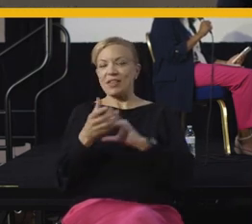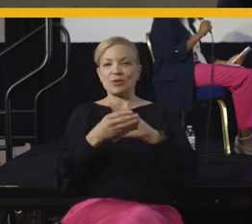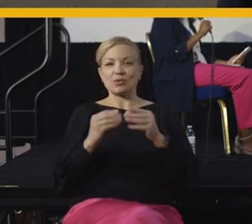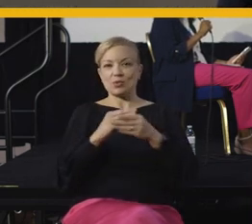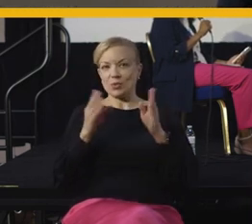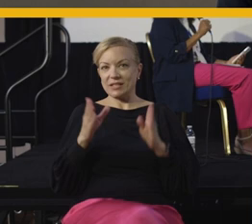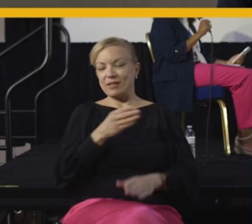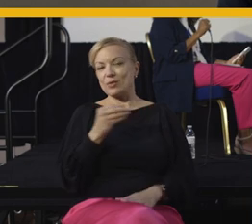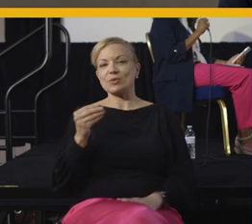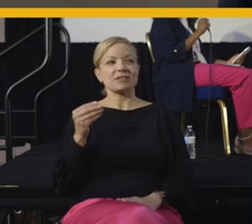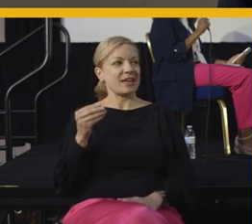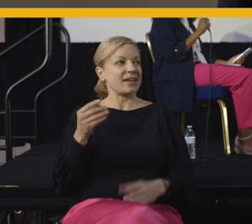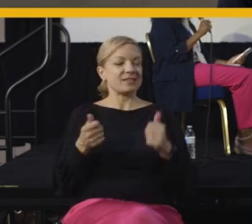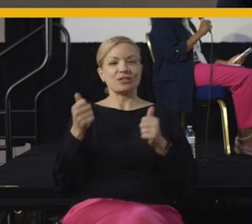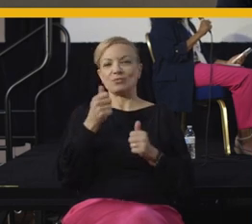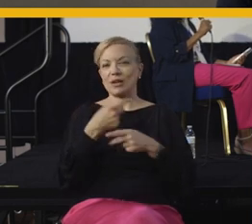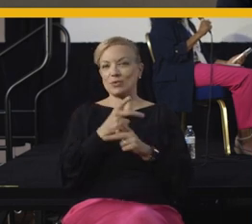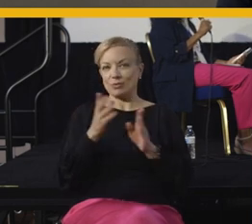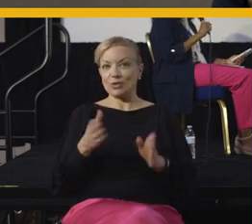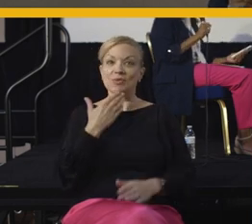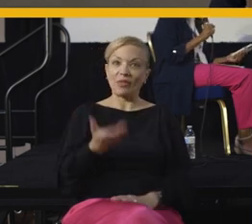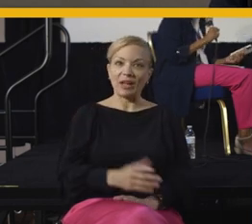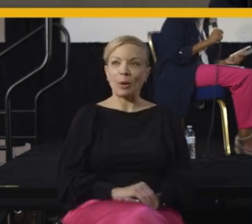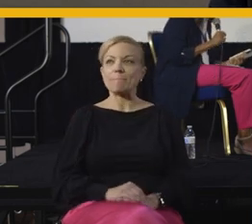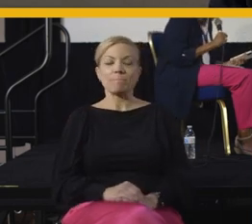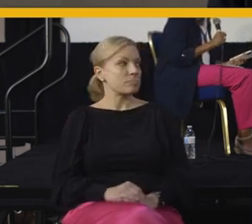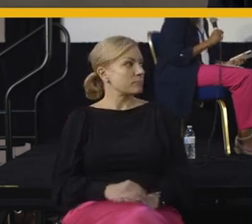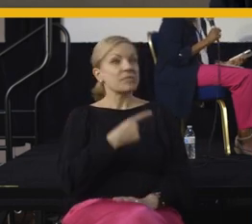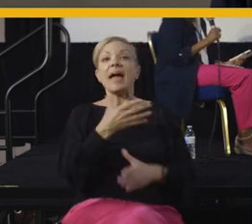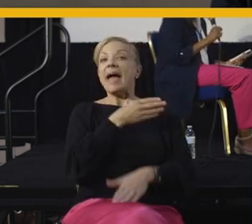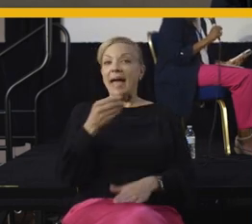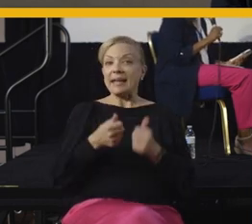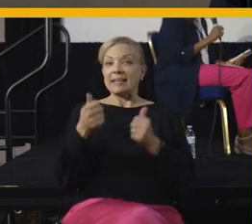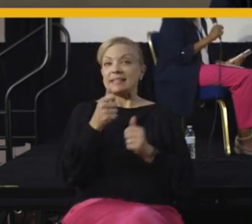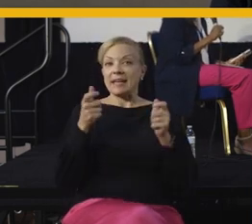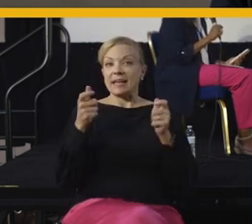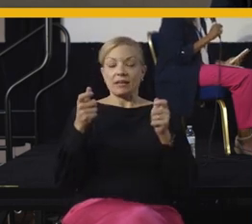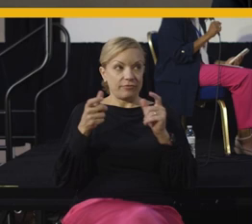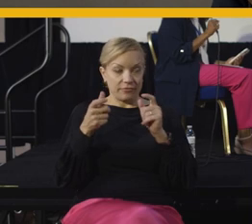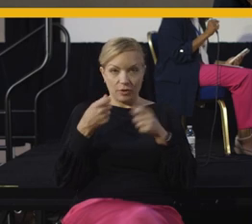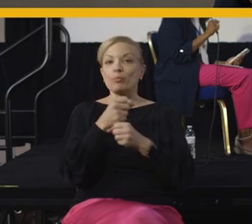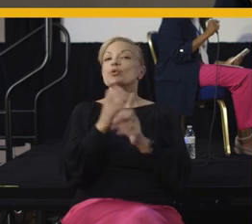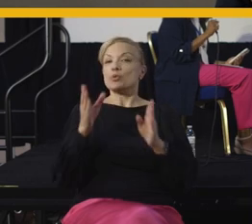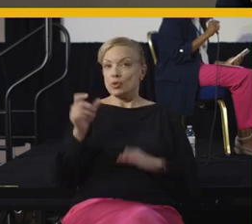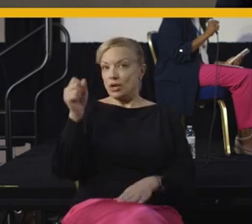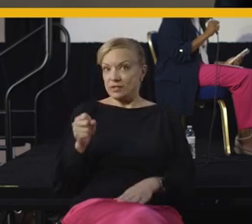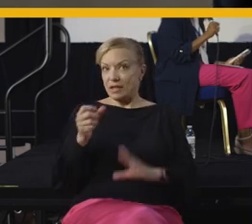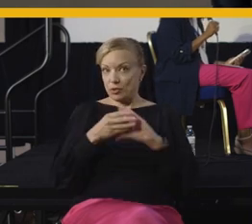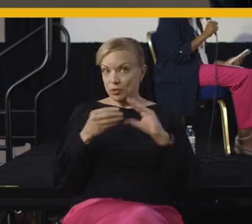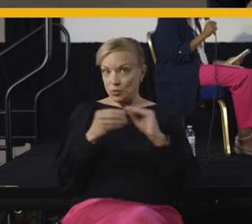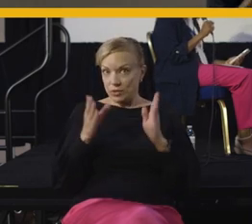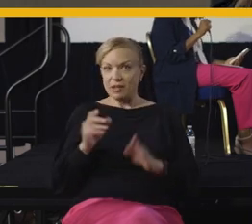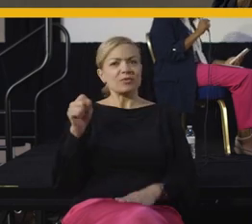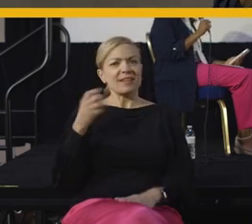executive producer of Southern Sounds. Thank you for joining me. And executive producer of Southern Storytellers. That's right. Thank